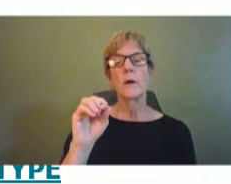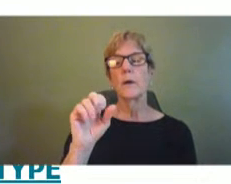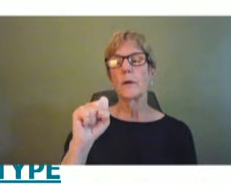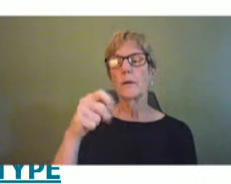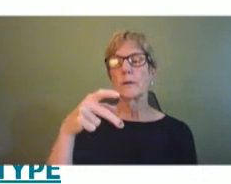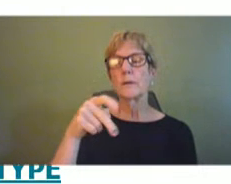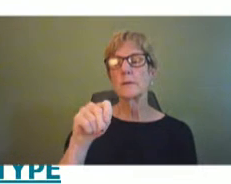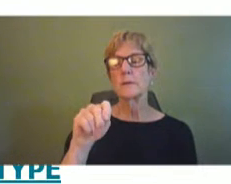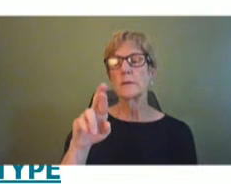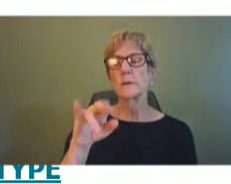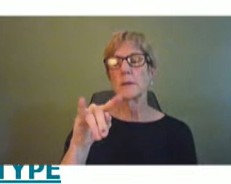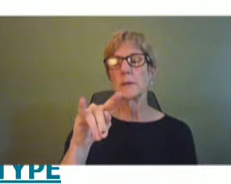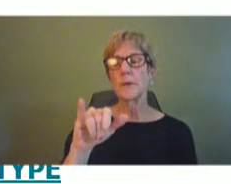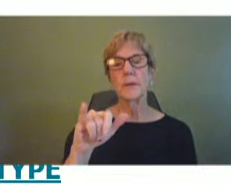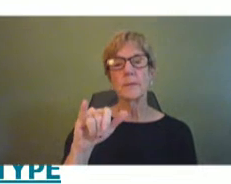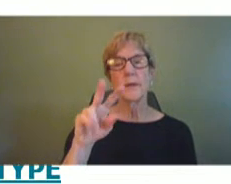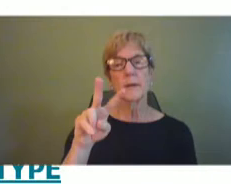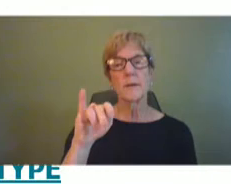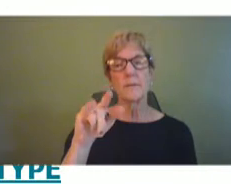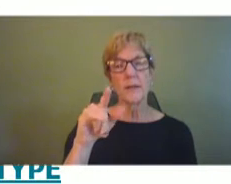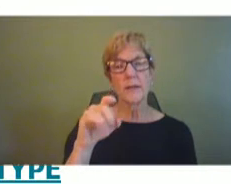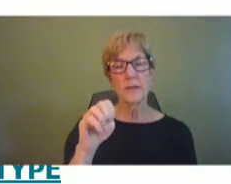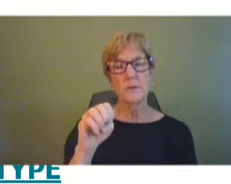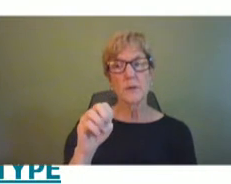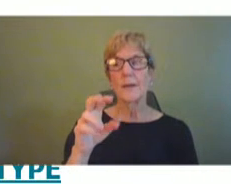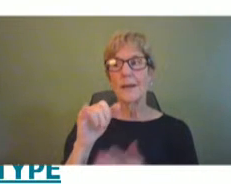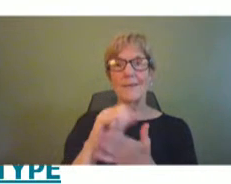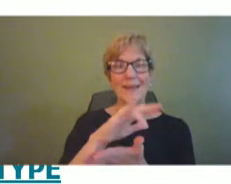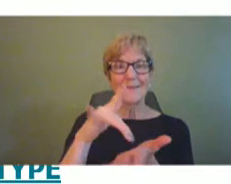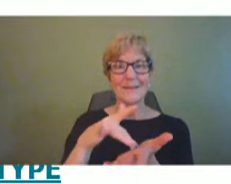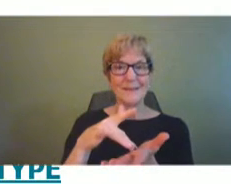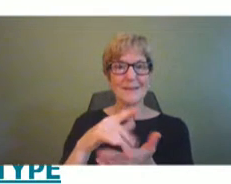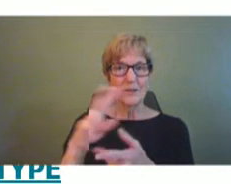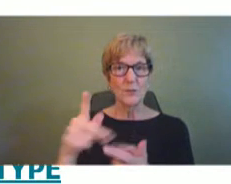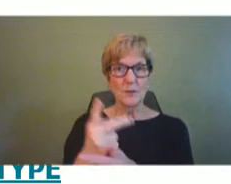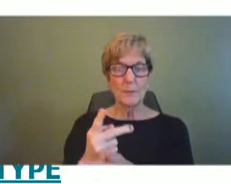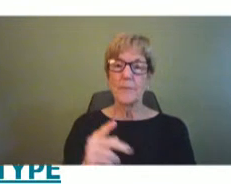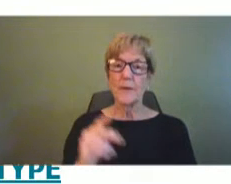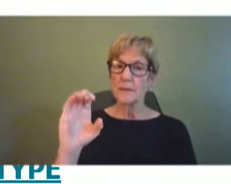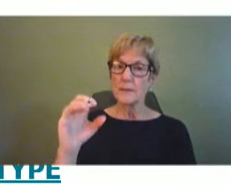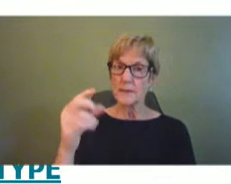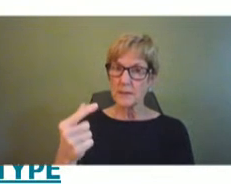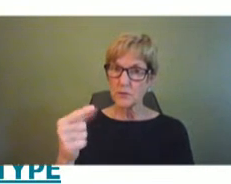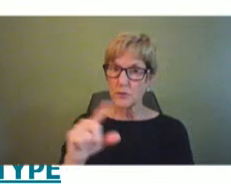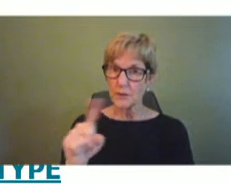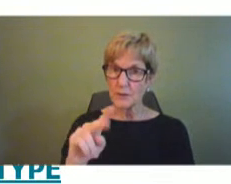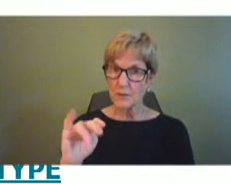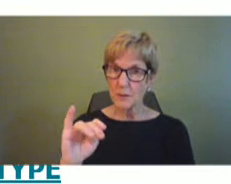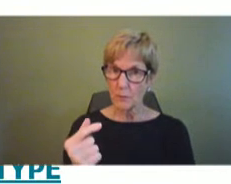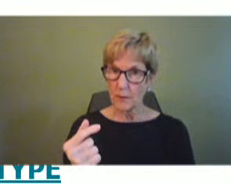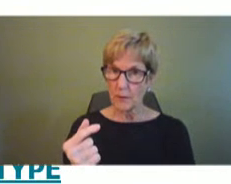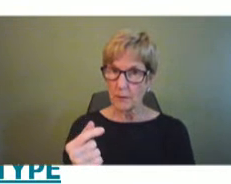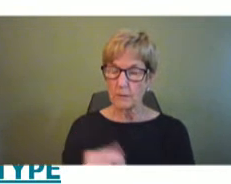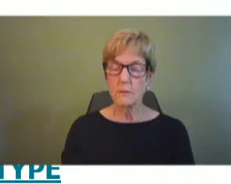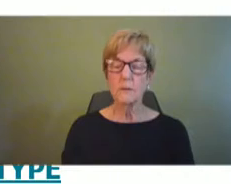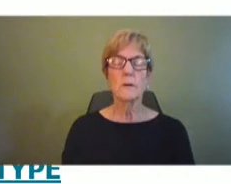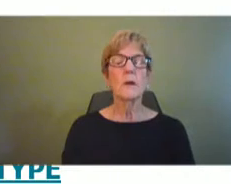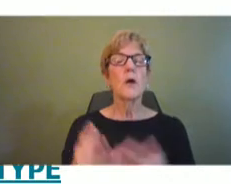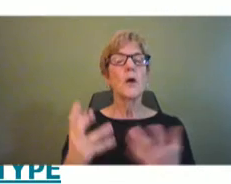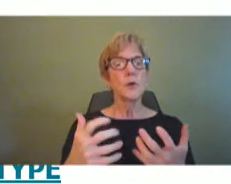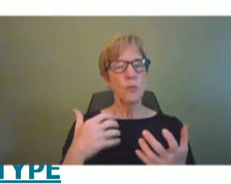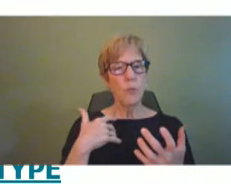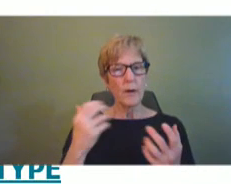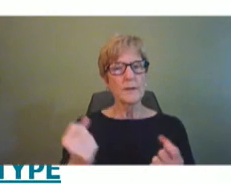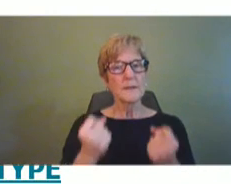are centers Place types if you have CG zoning in those and you want to have a drive-thru